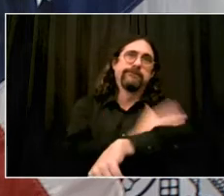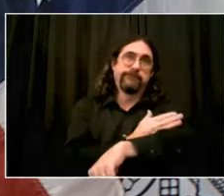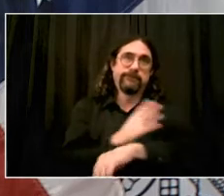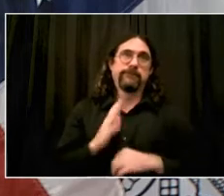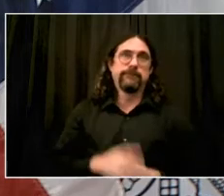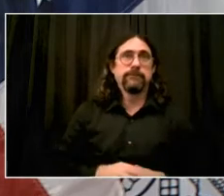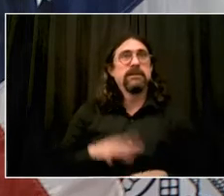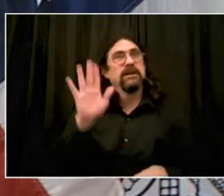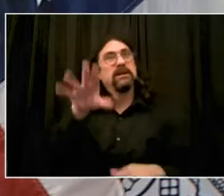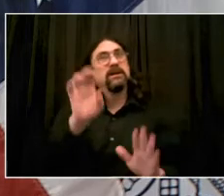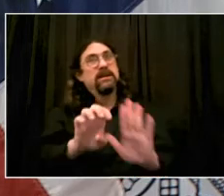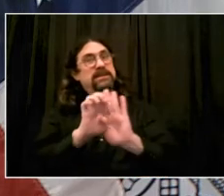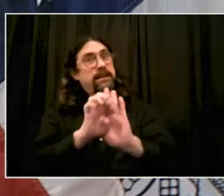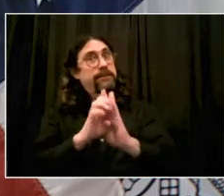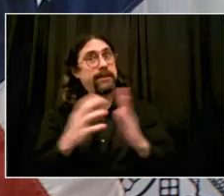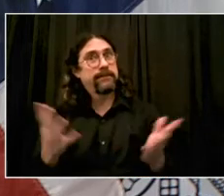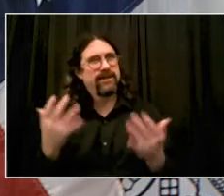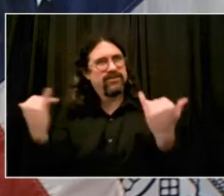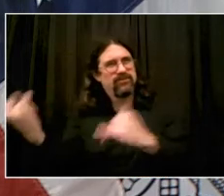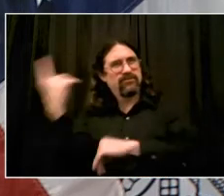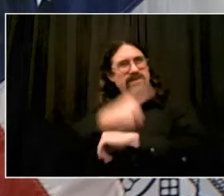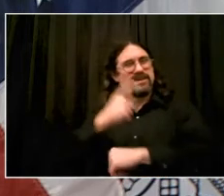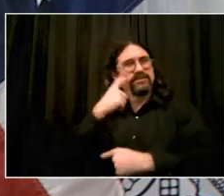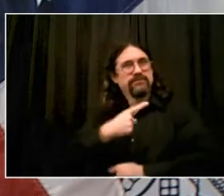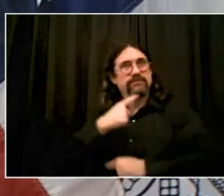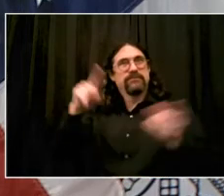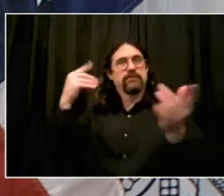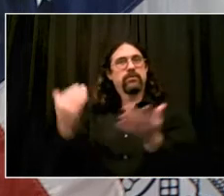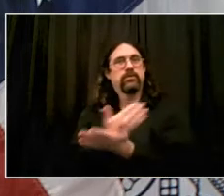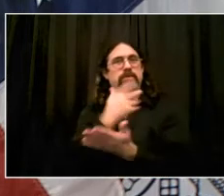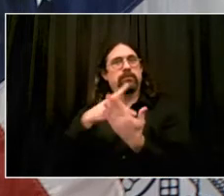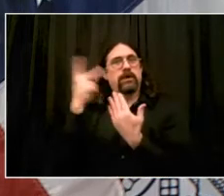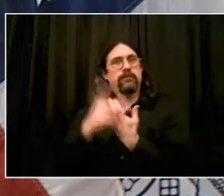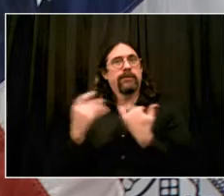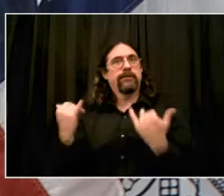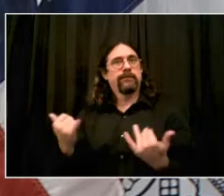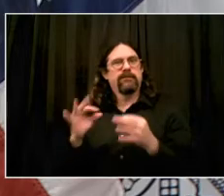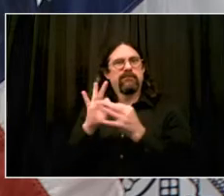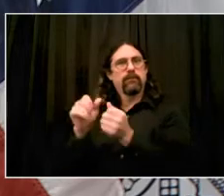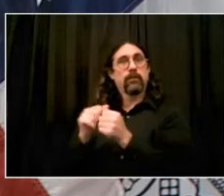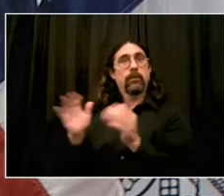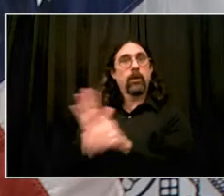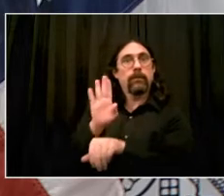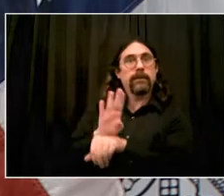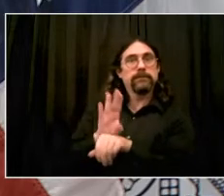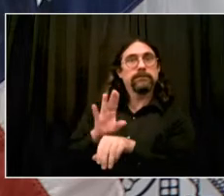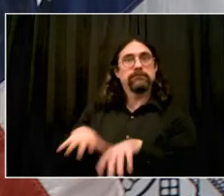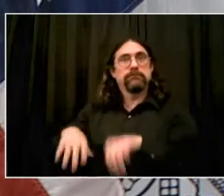a better, more sustainable future for the city. And I say very clearly,